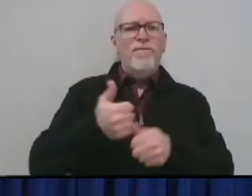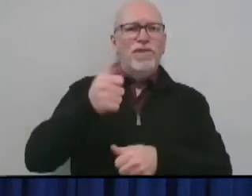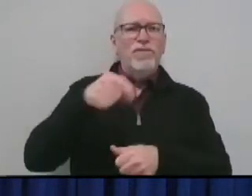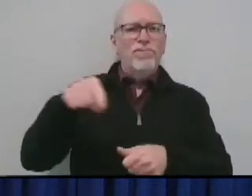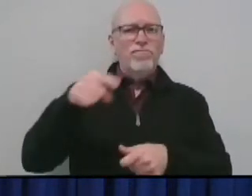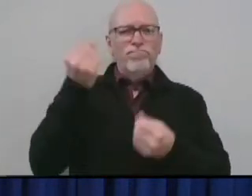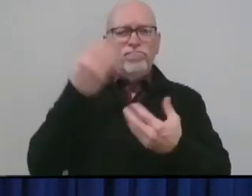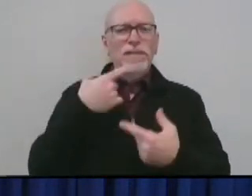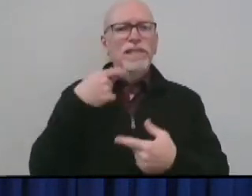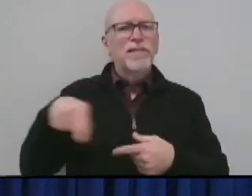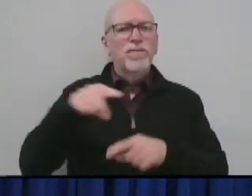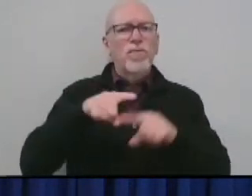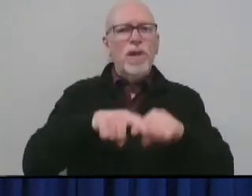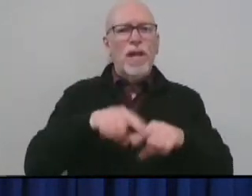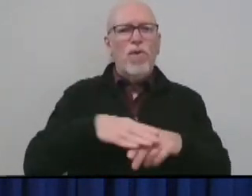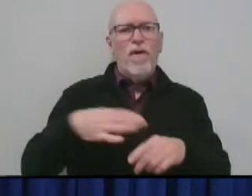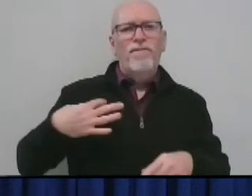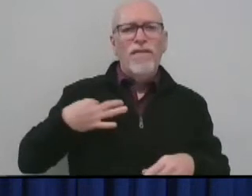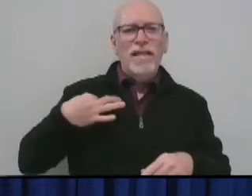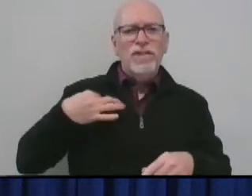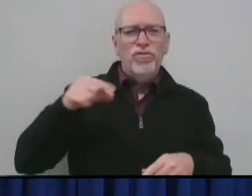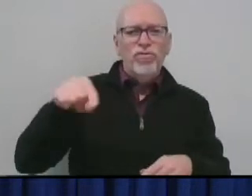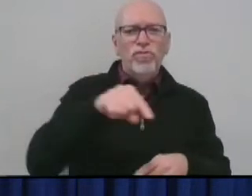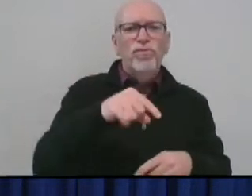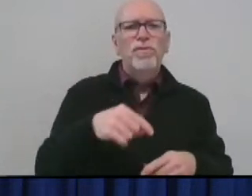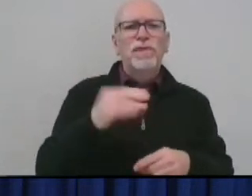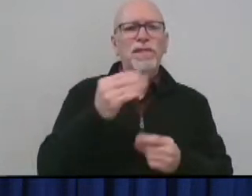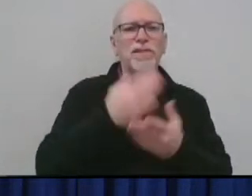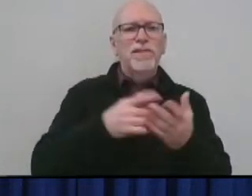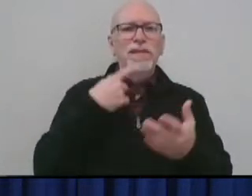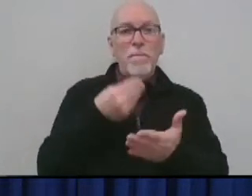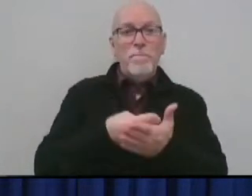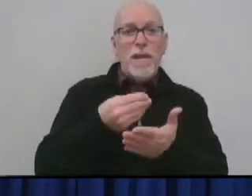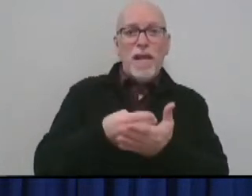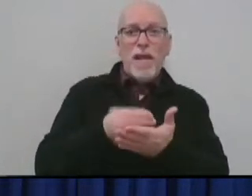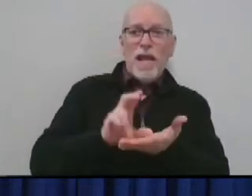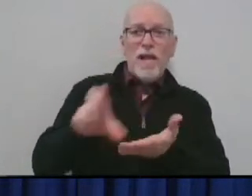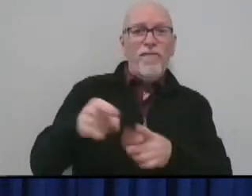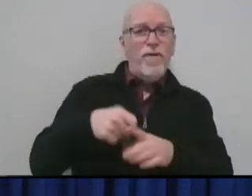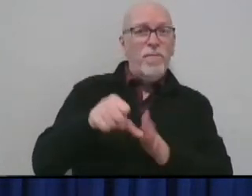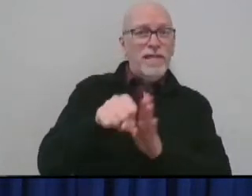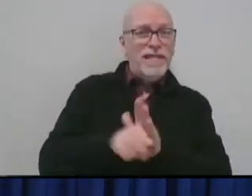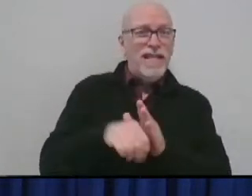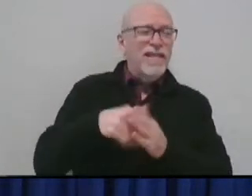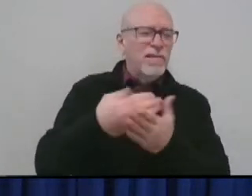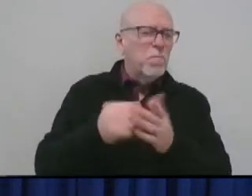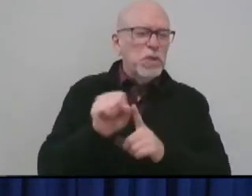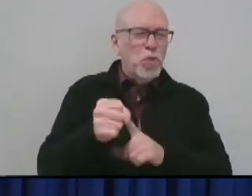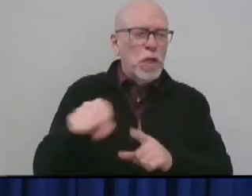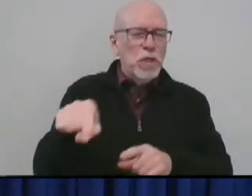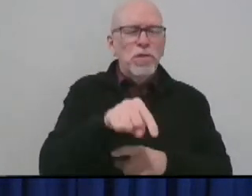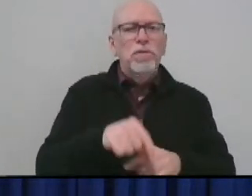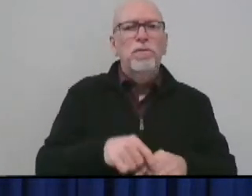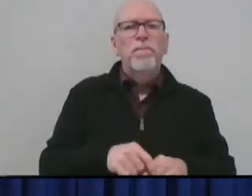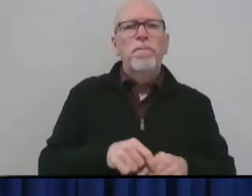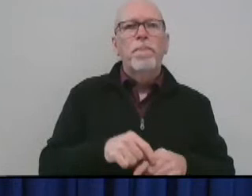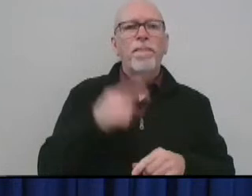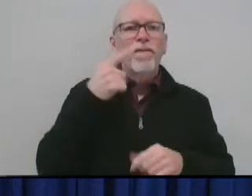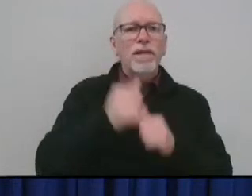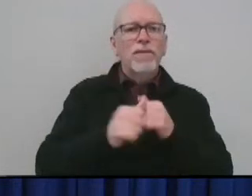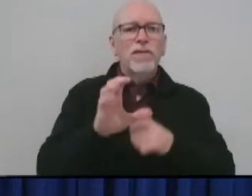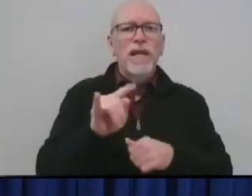they're relying on volunteers, and that the money allocated from the state in some circumstances for counties,